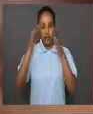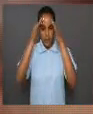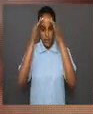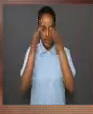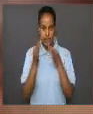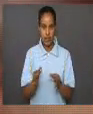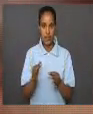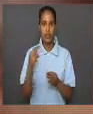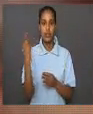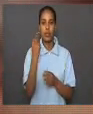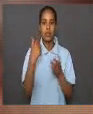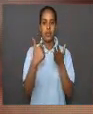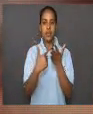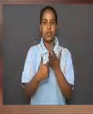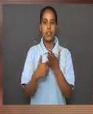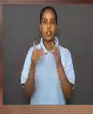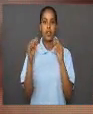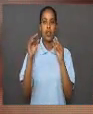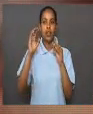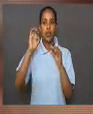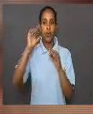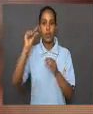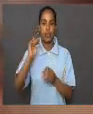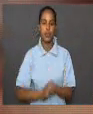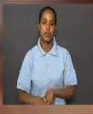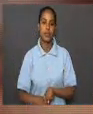determined using this equation.